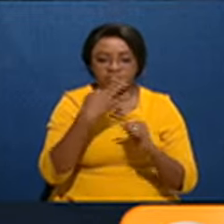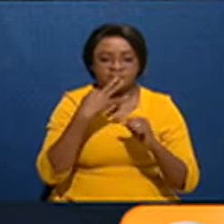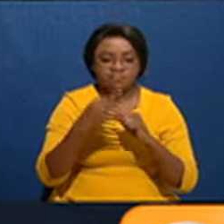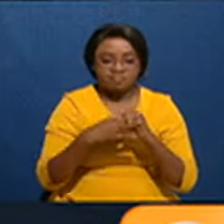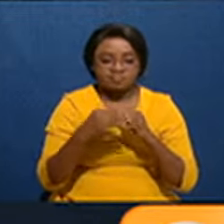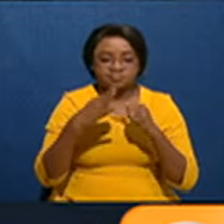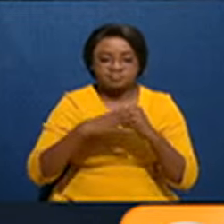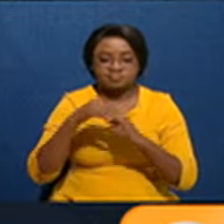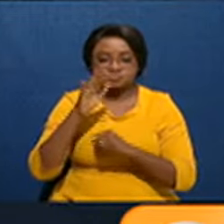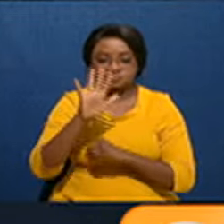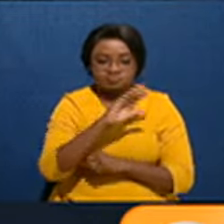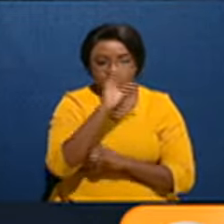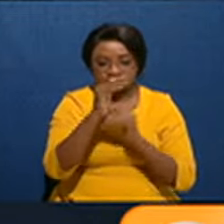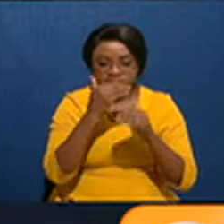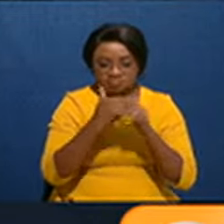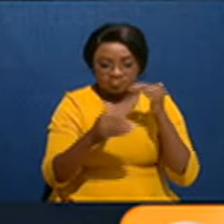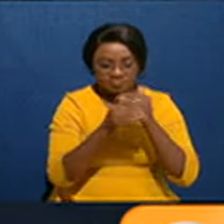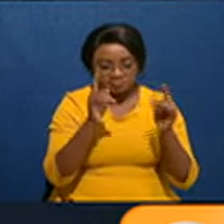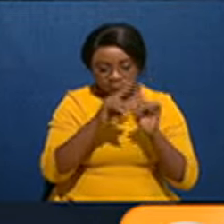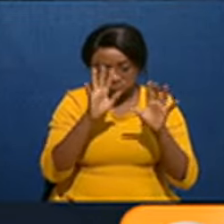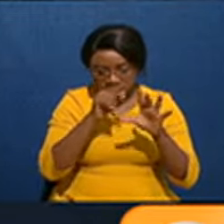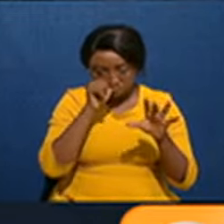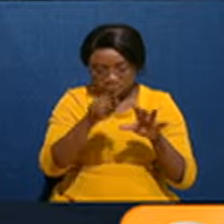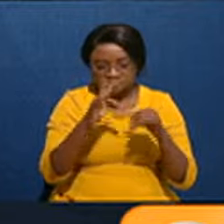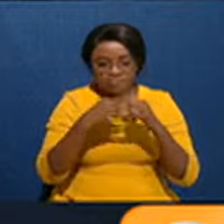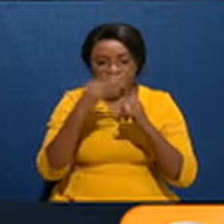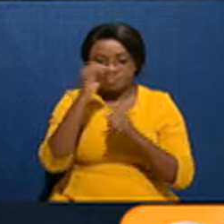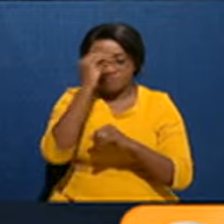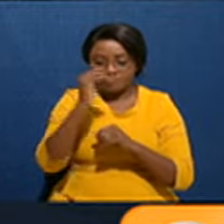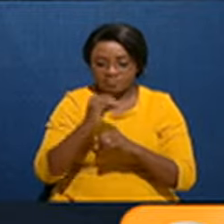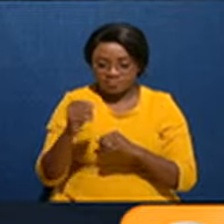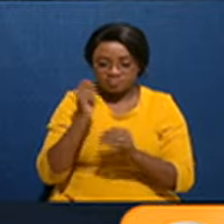14,895 buildings, a majority of that, more than 80%,